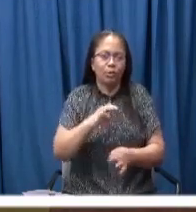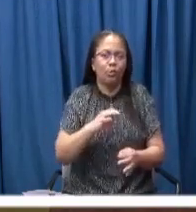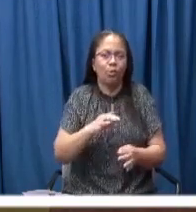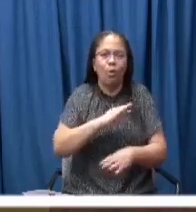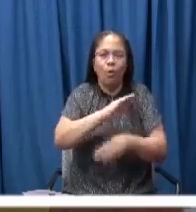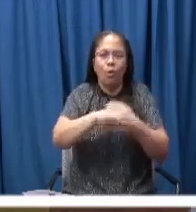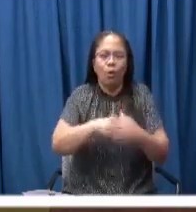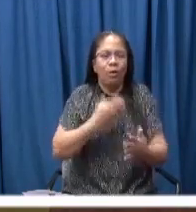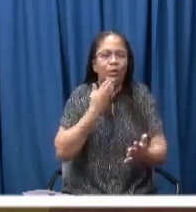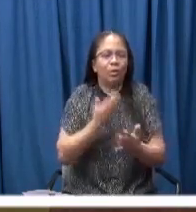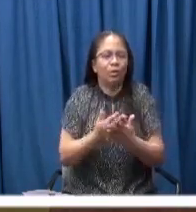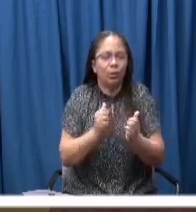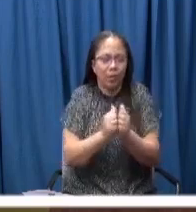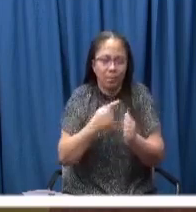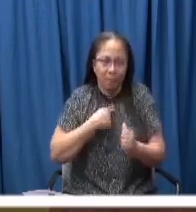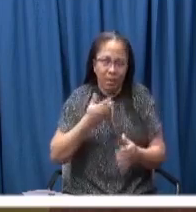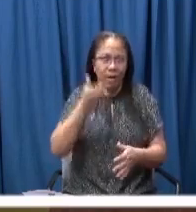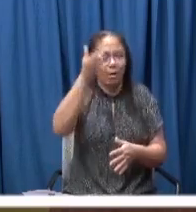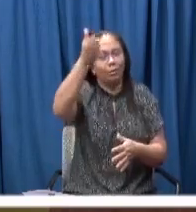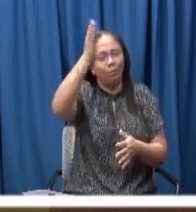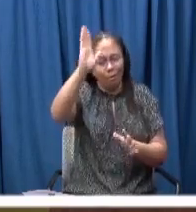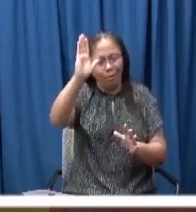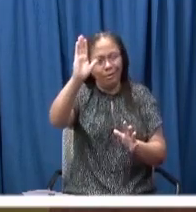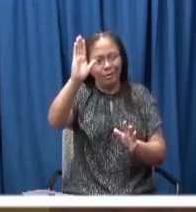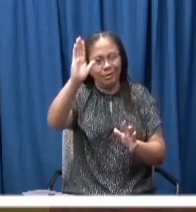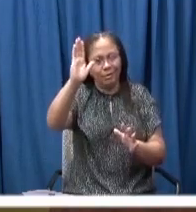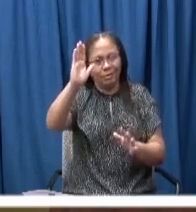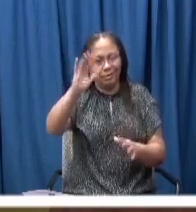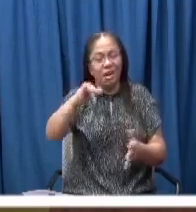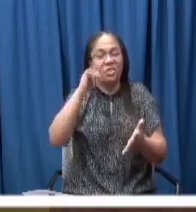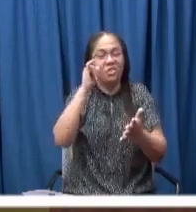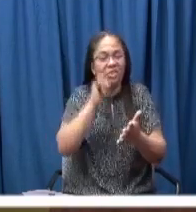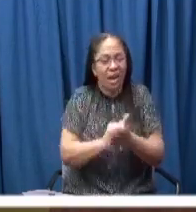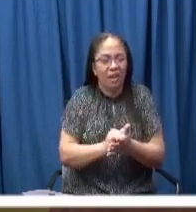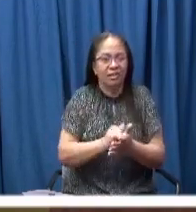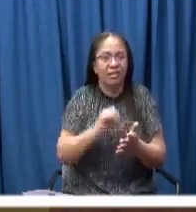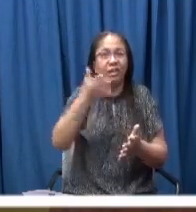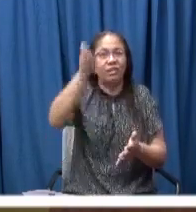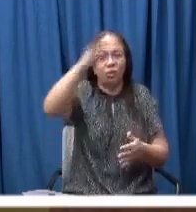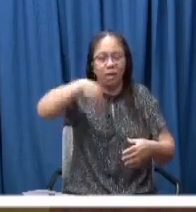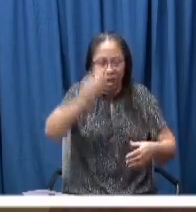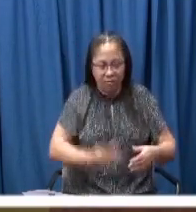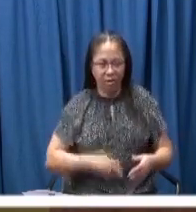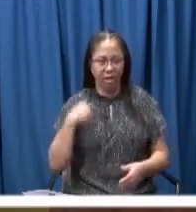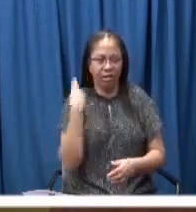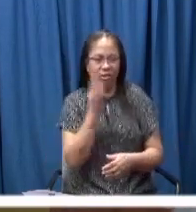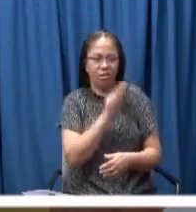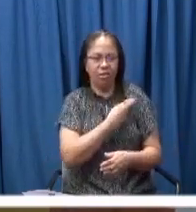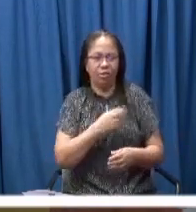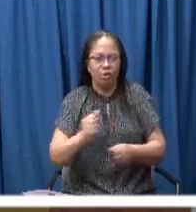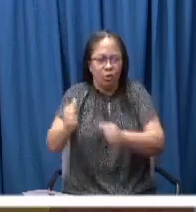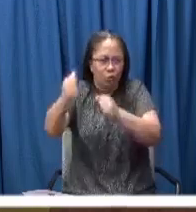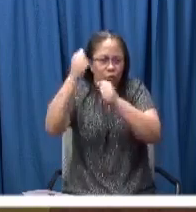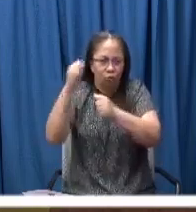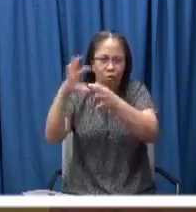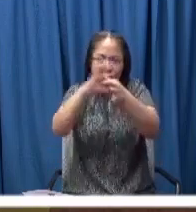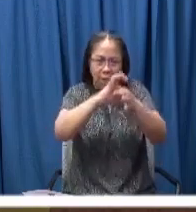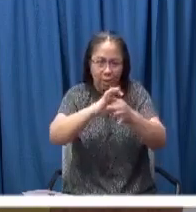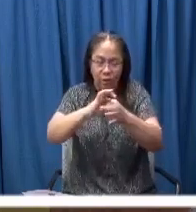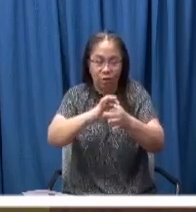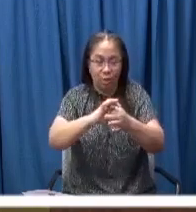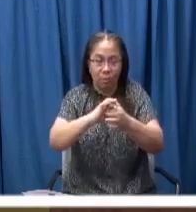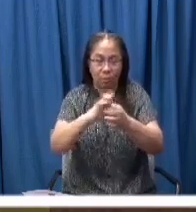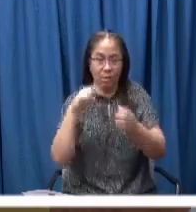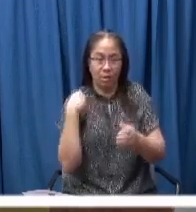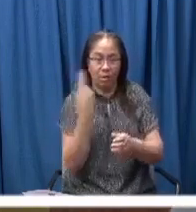and God. And it is that he's inviting us today. To strengthen that relationship between